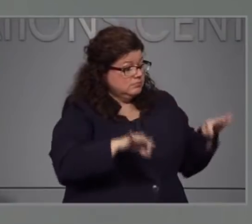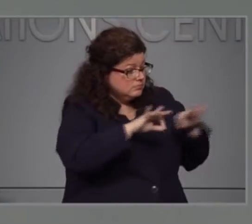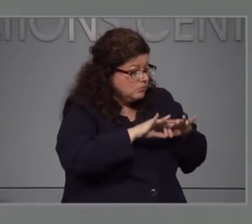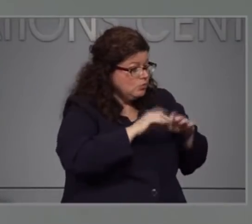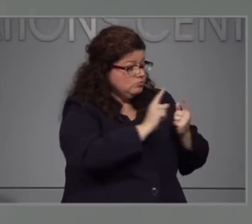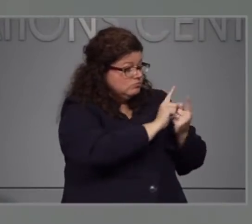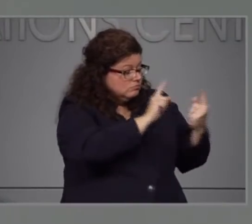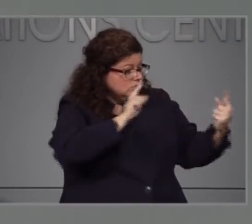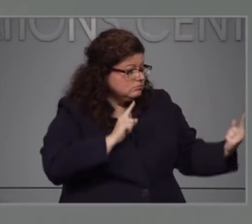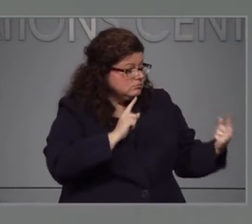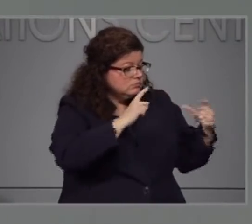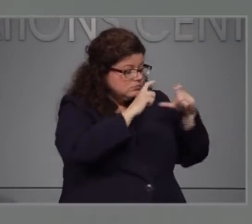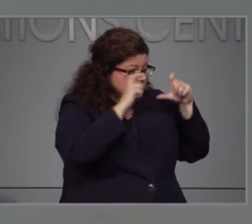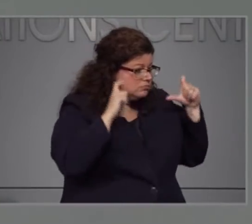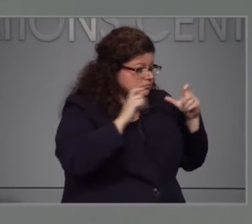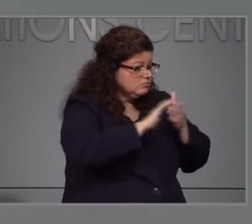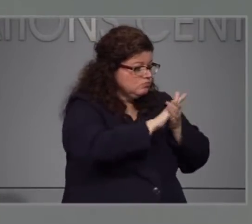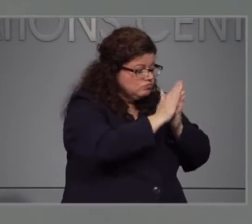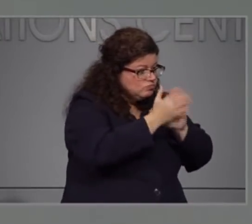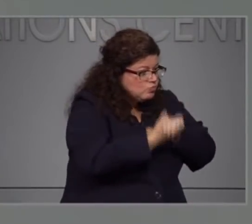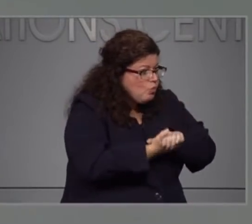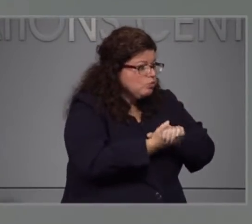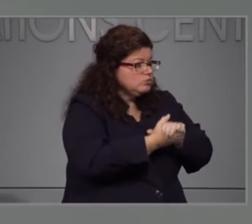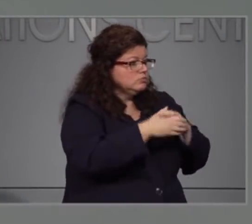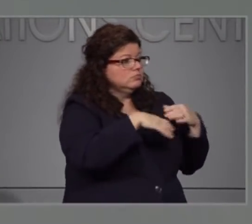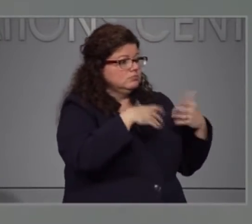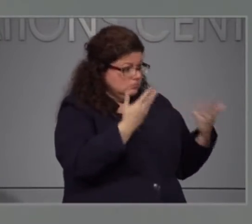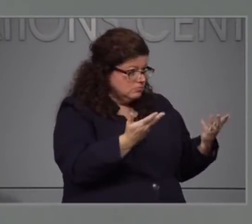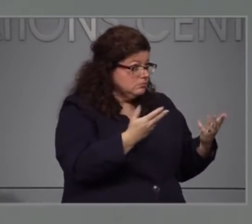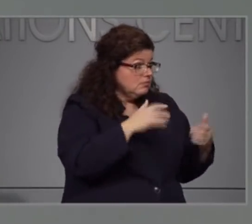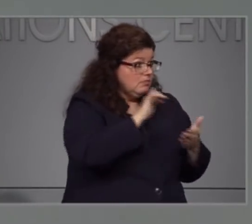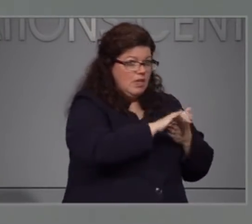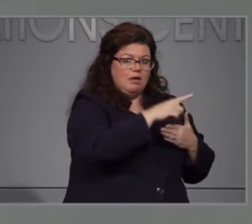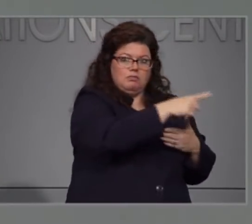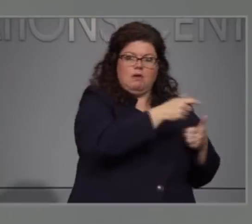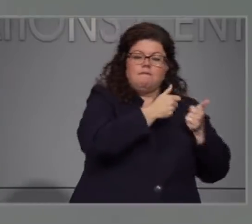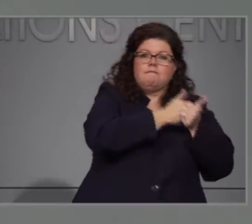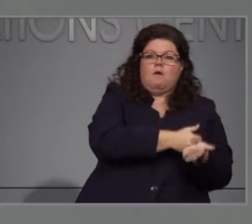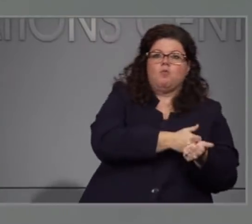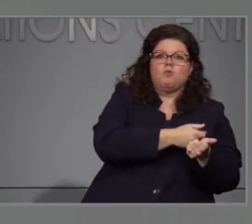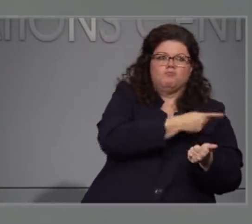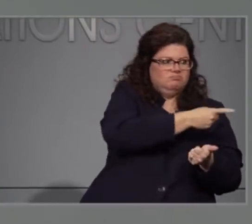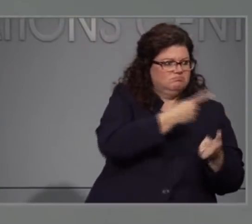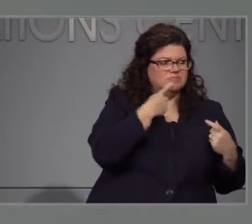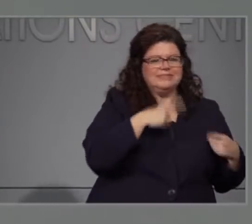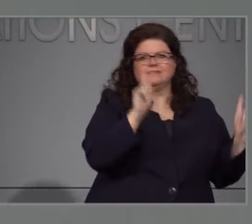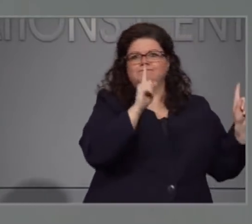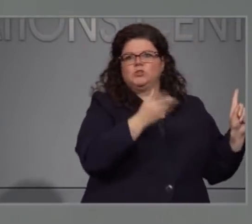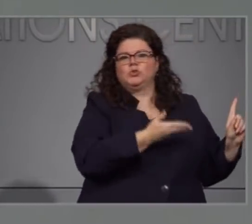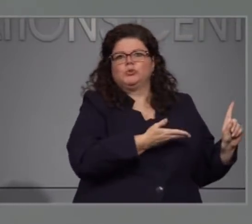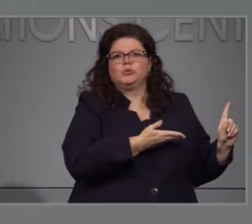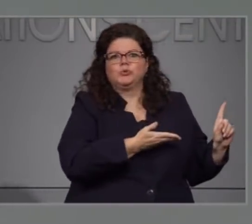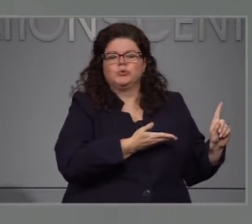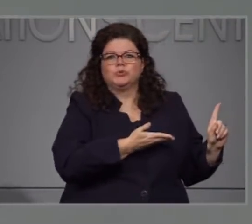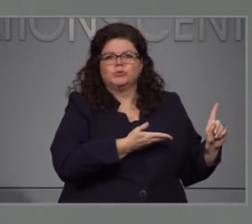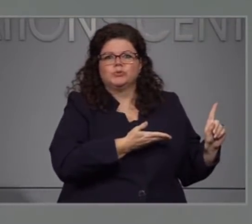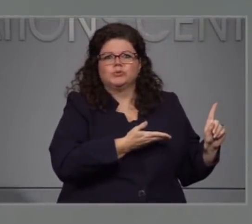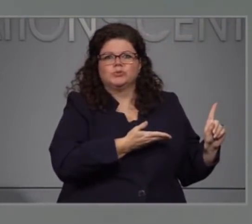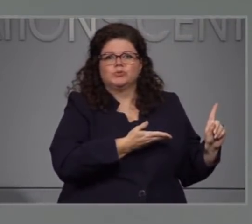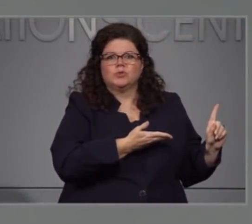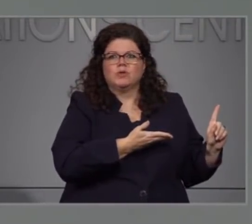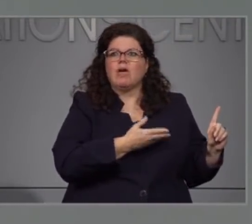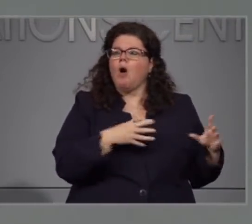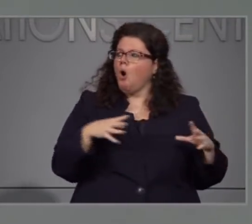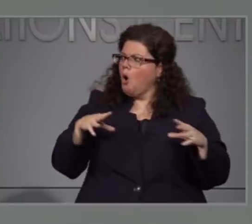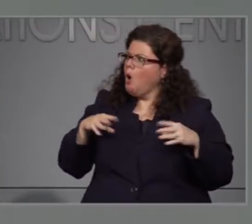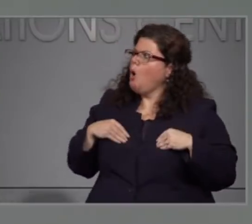social distancing, and wearing face masks at all times. In short, Charlotte Motor Speedway embraced the